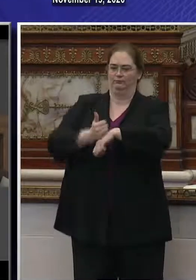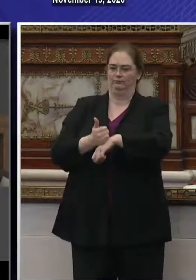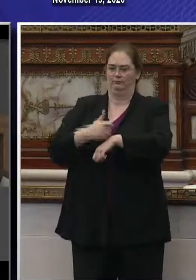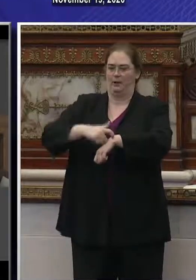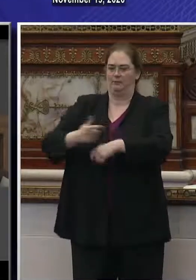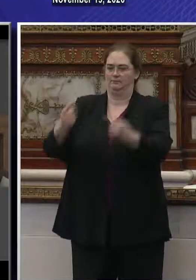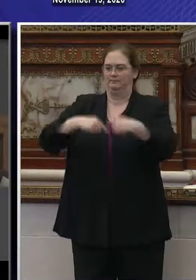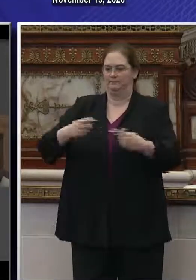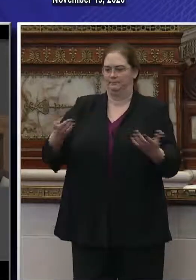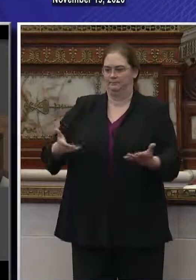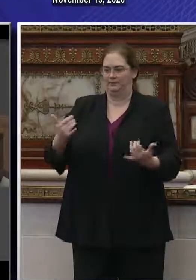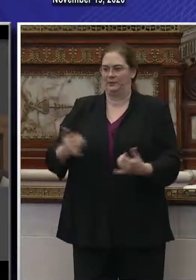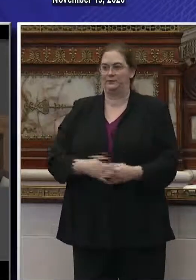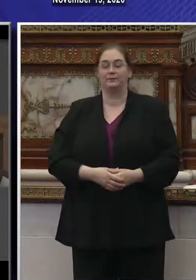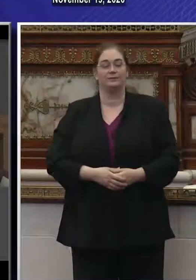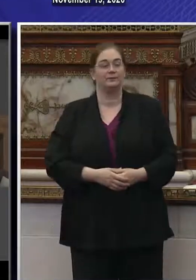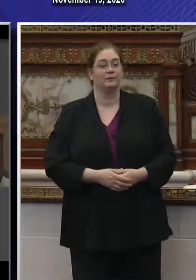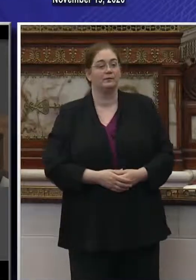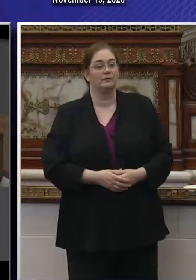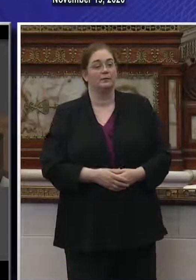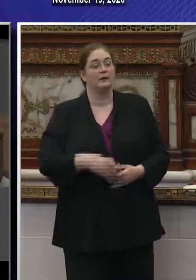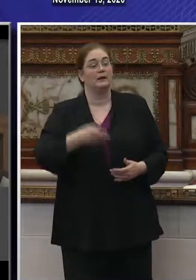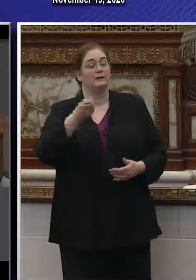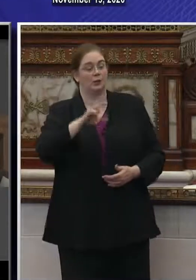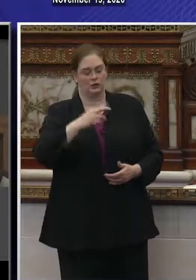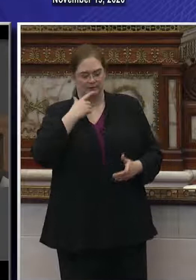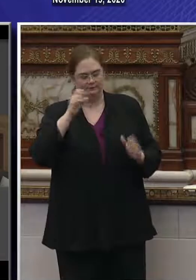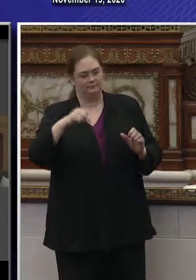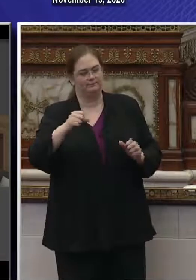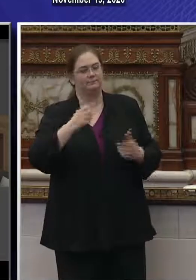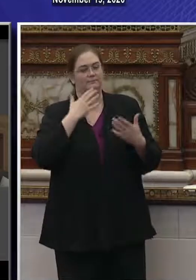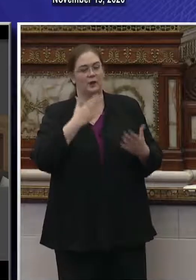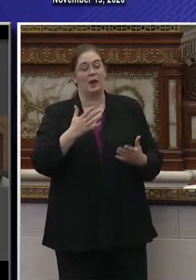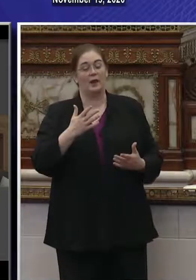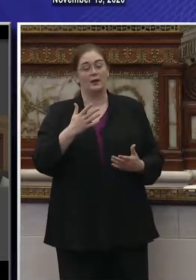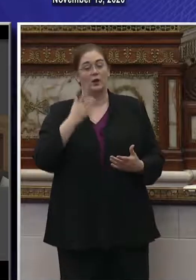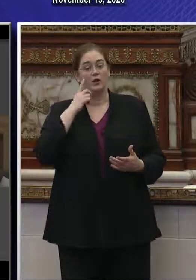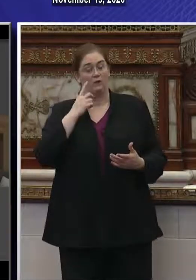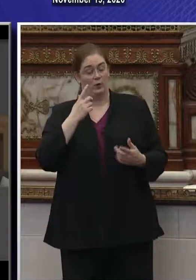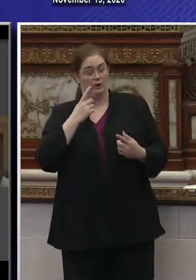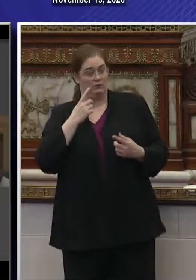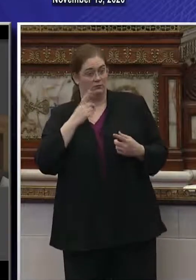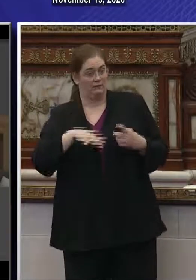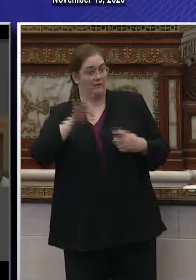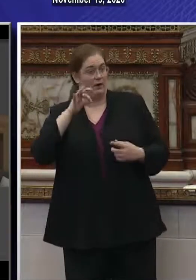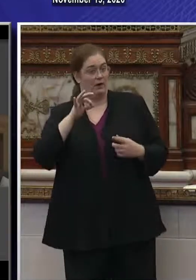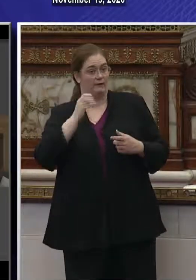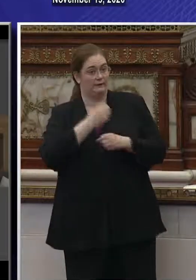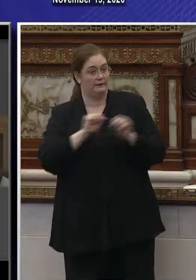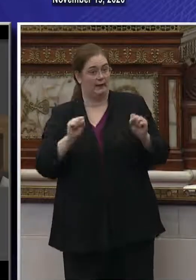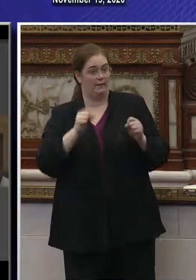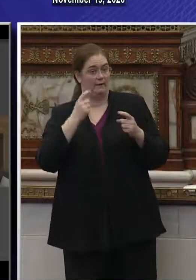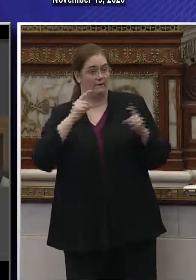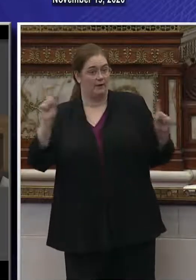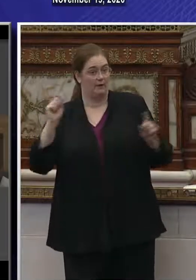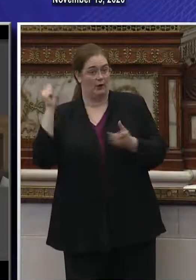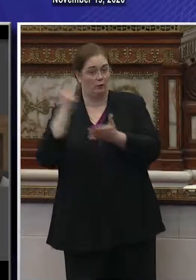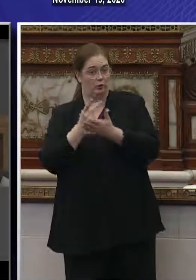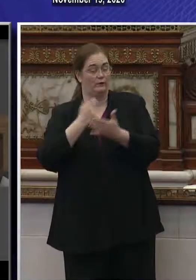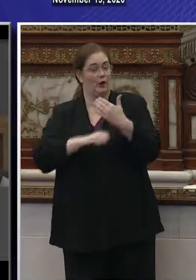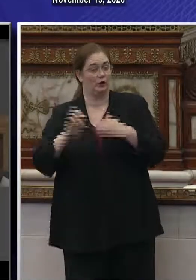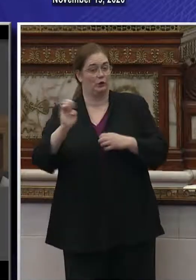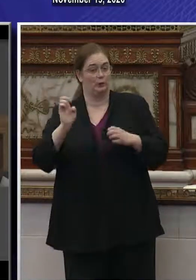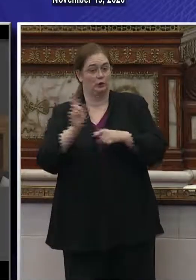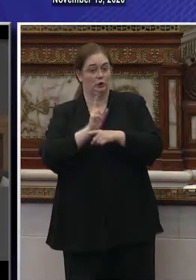available. Absolutely. And should the FDA find our vaccine to be safe and effective and it be approved under emergency